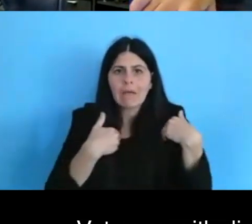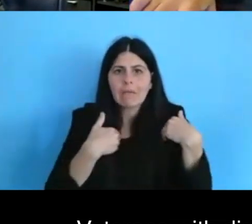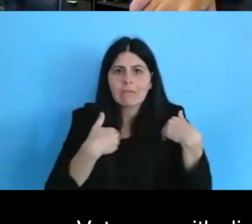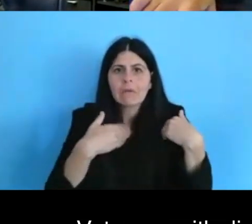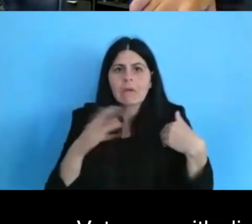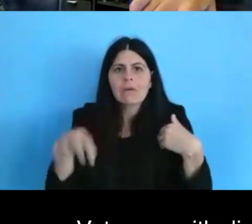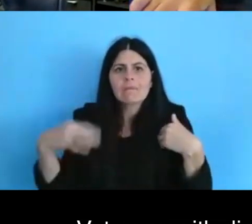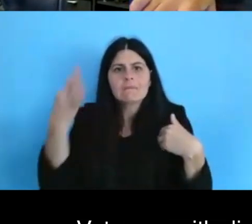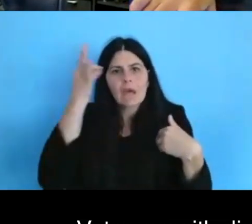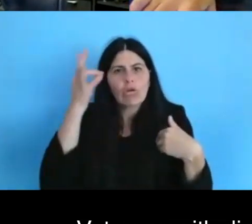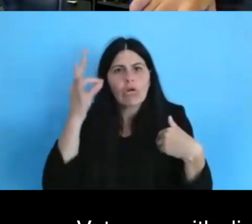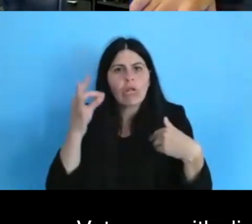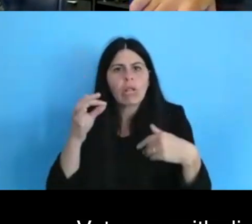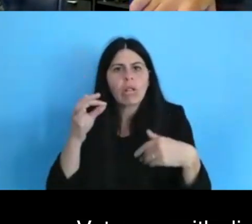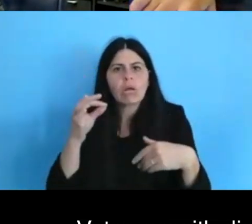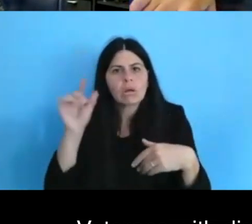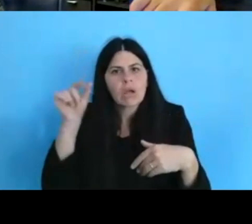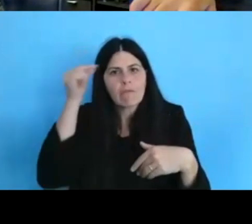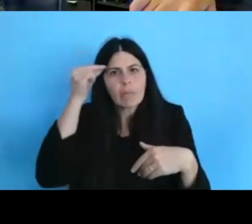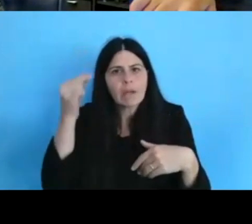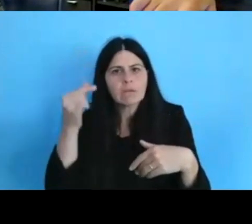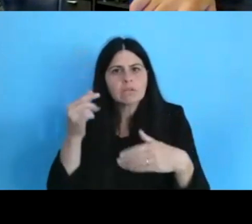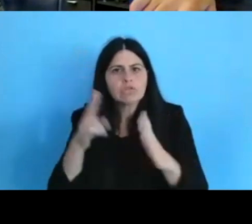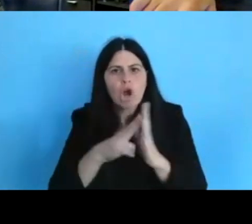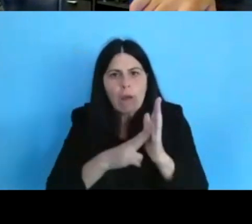government contracts. So